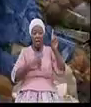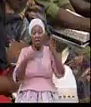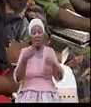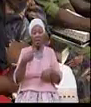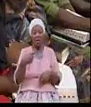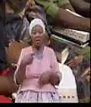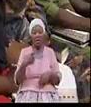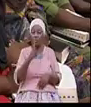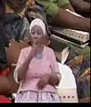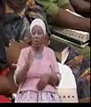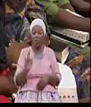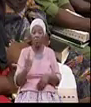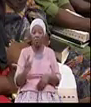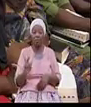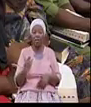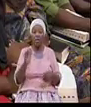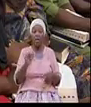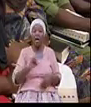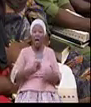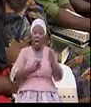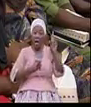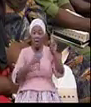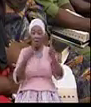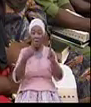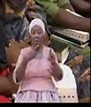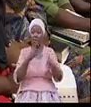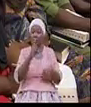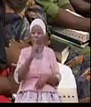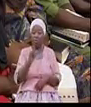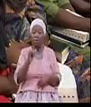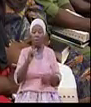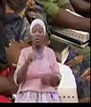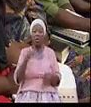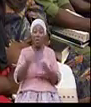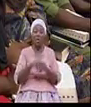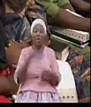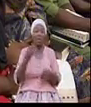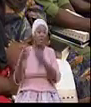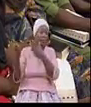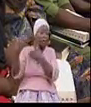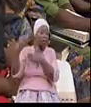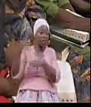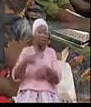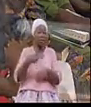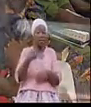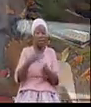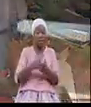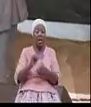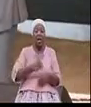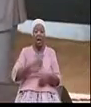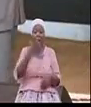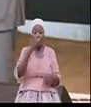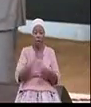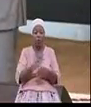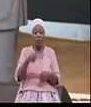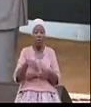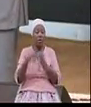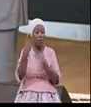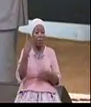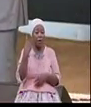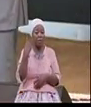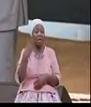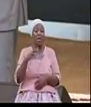said indeed, I said in the past, I promise you in the past, that